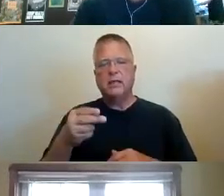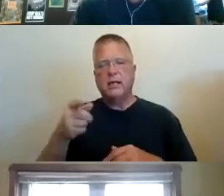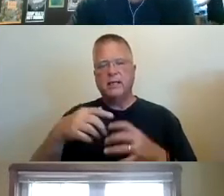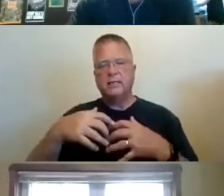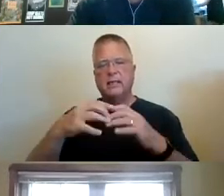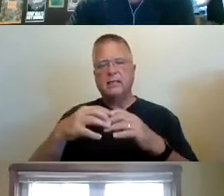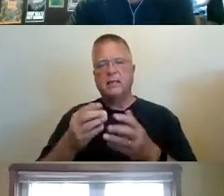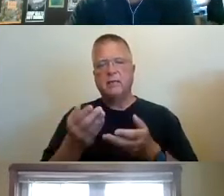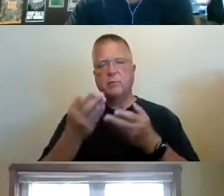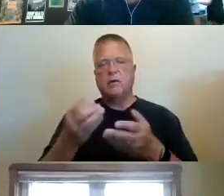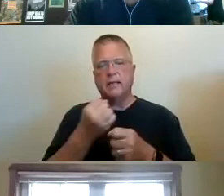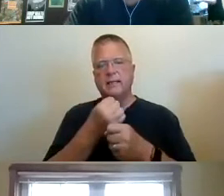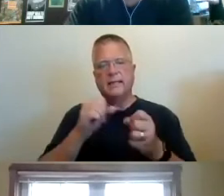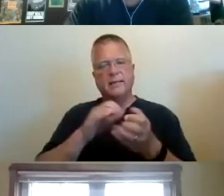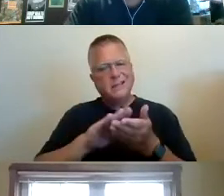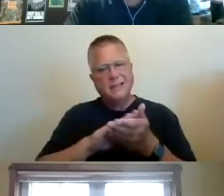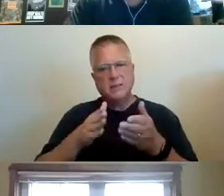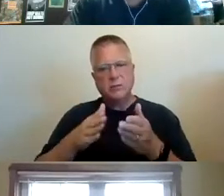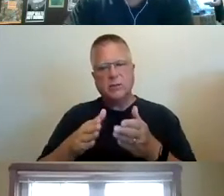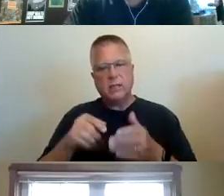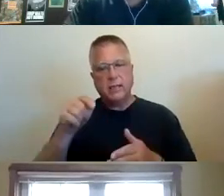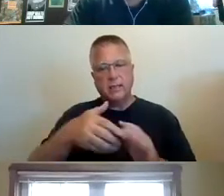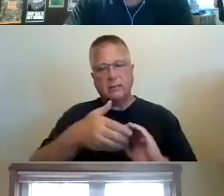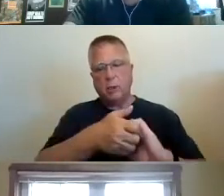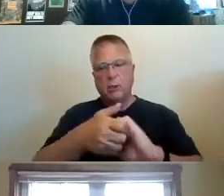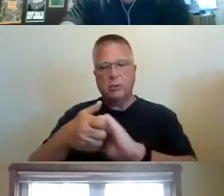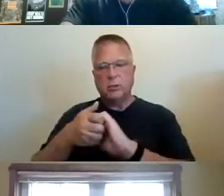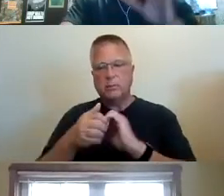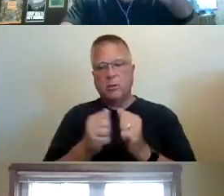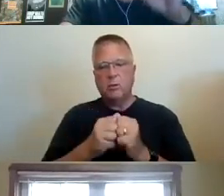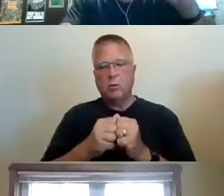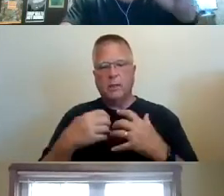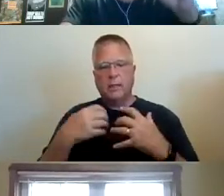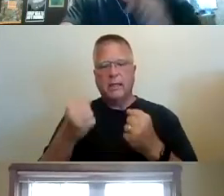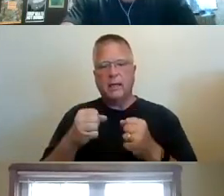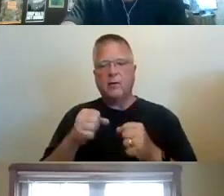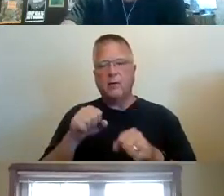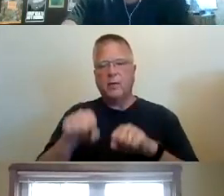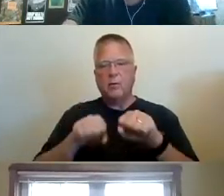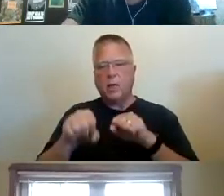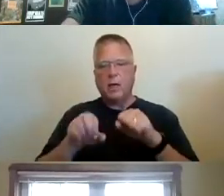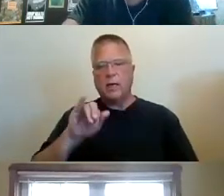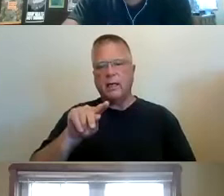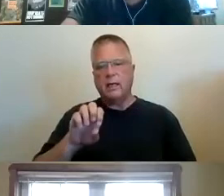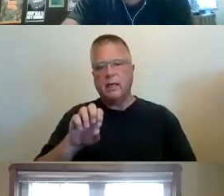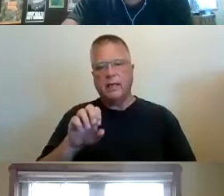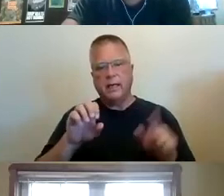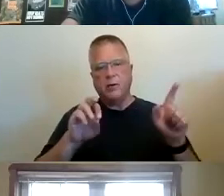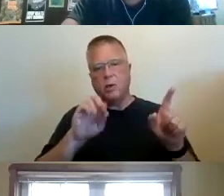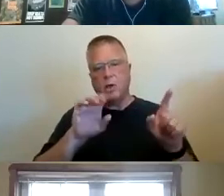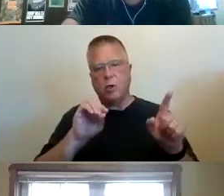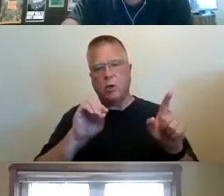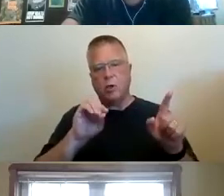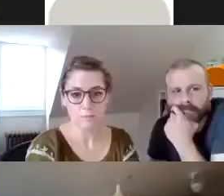for the city, and that's a partnership together with Healthy Ride, which Ricardo is joining us